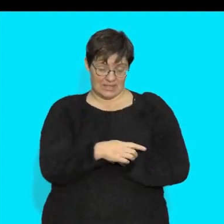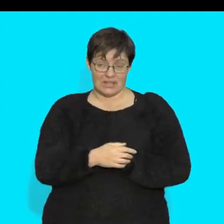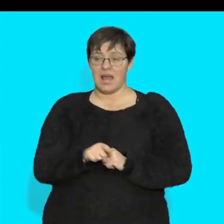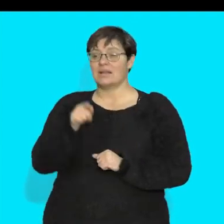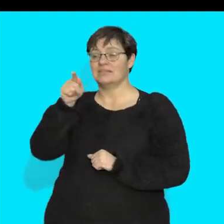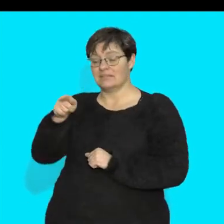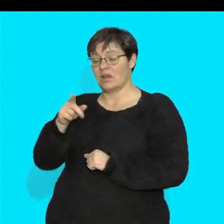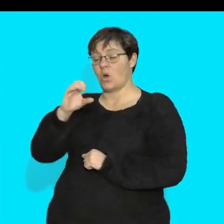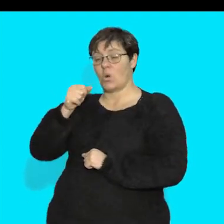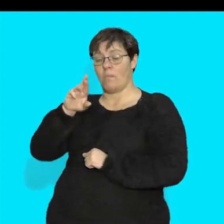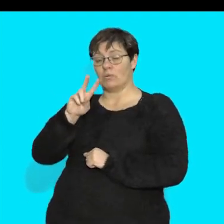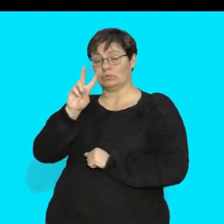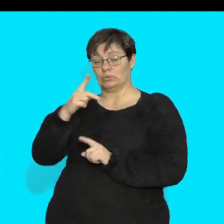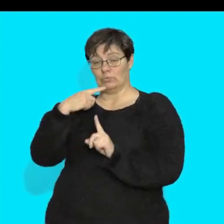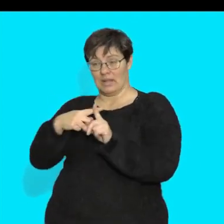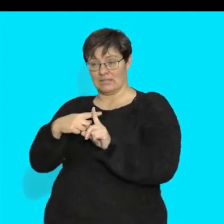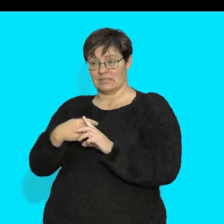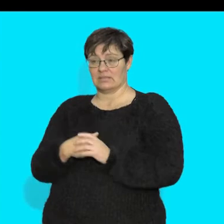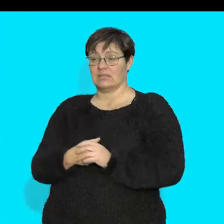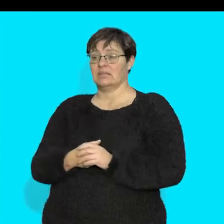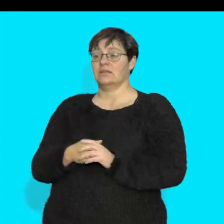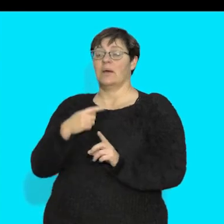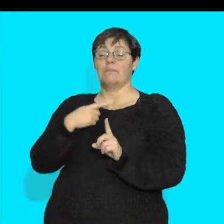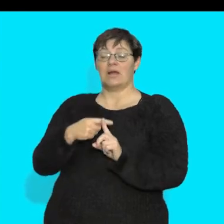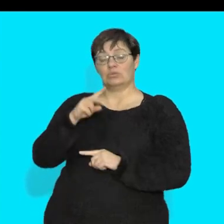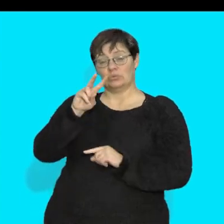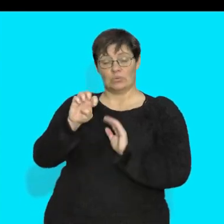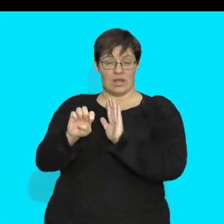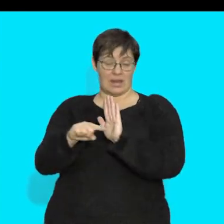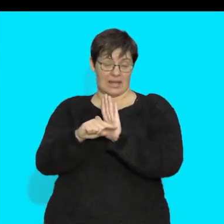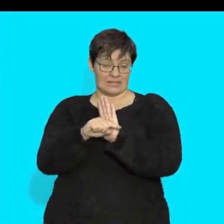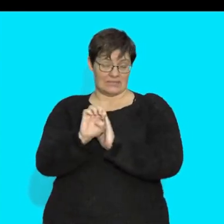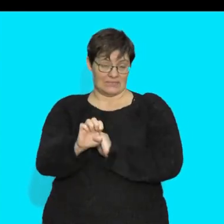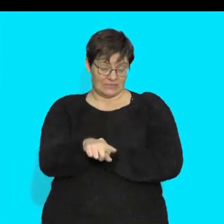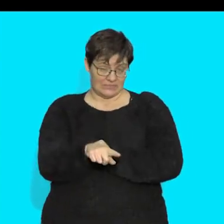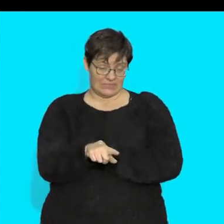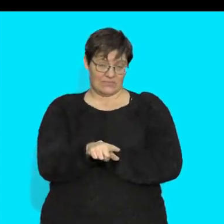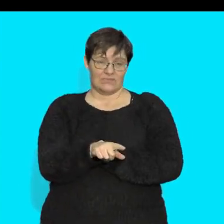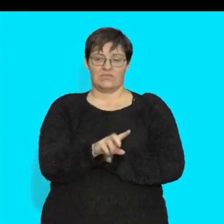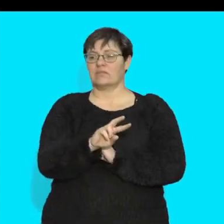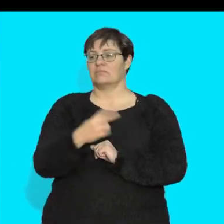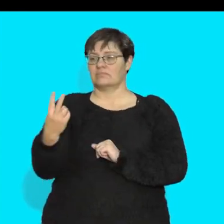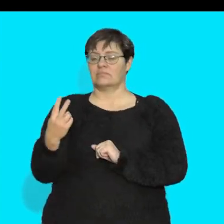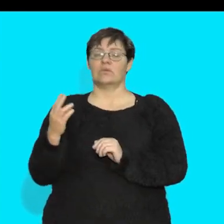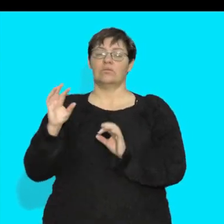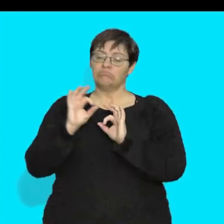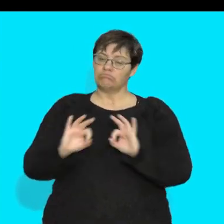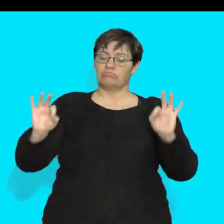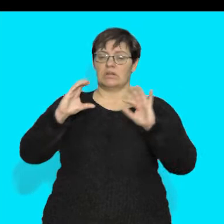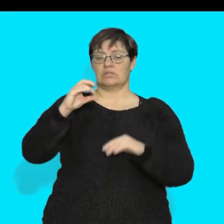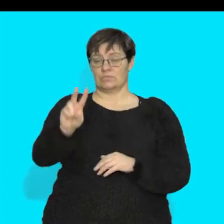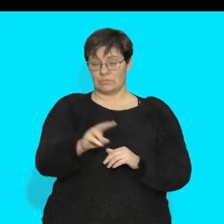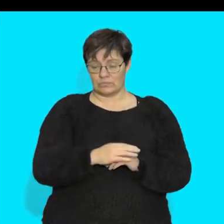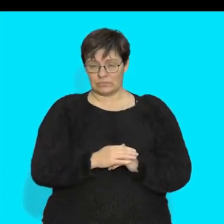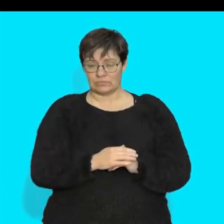electrons. And over here, we've got copper 2 plus 2 electrons going to